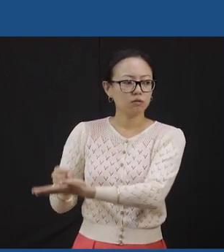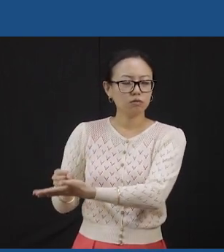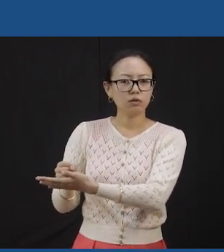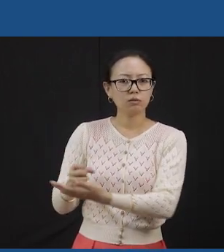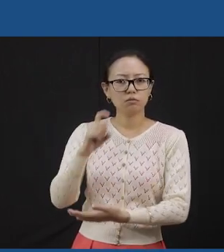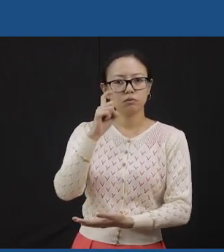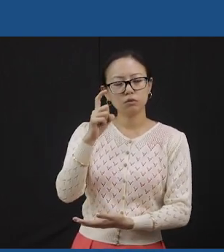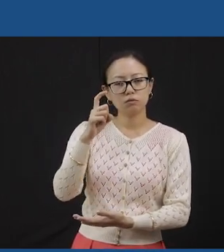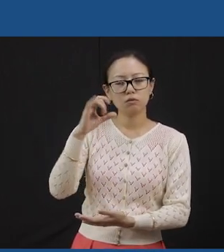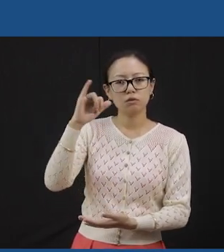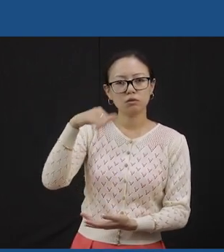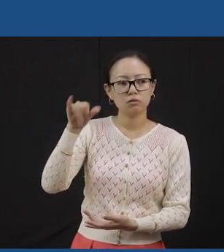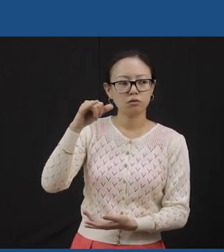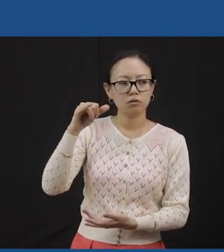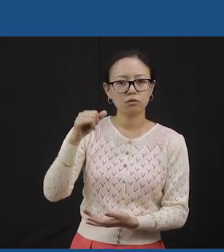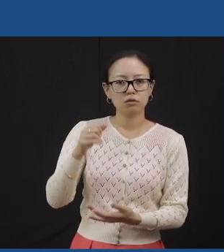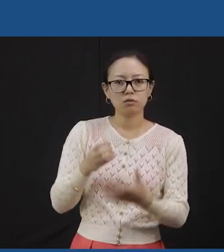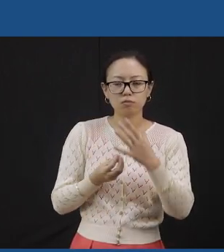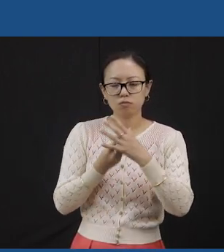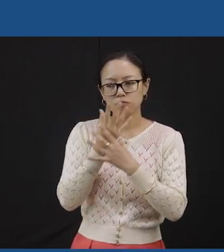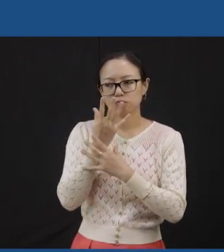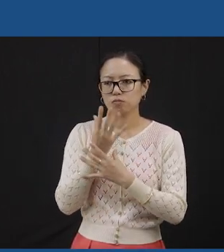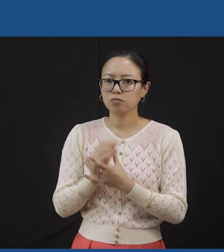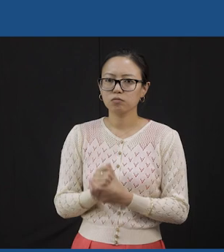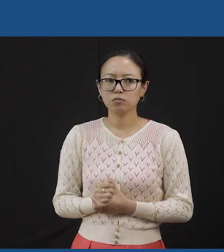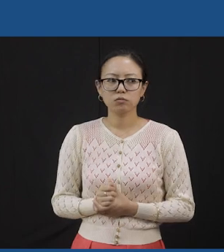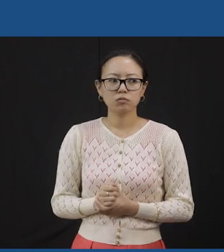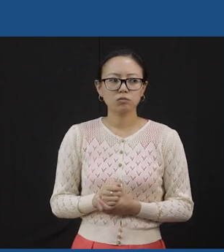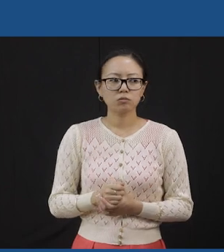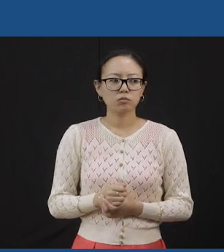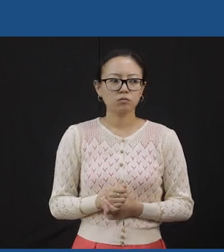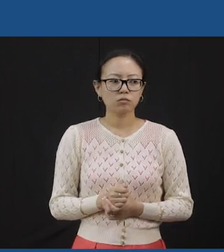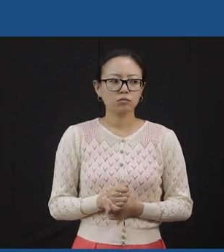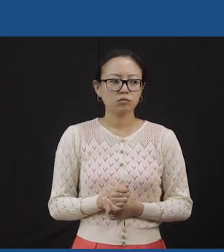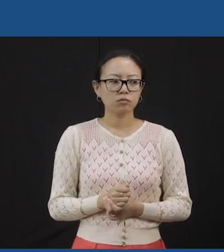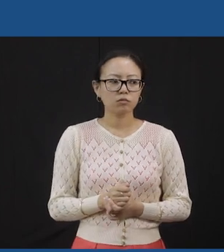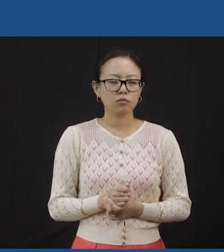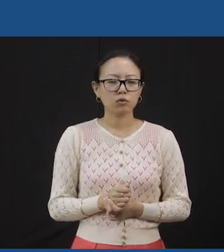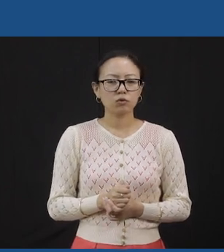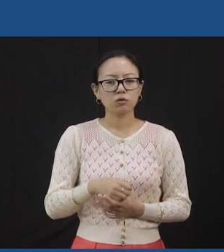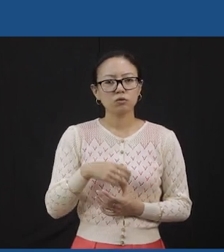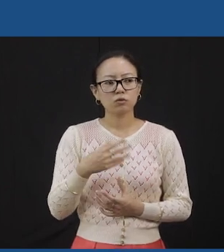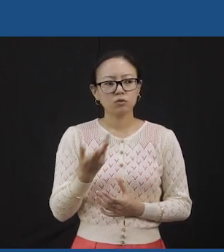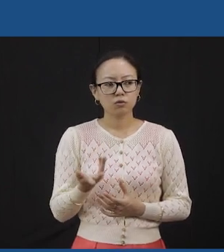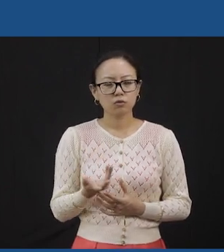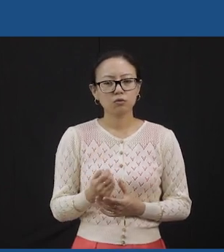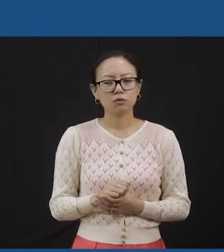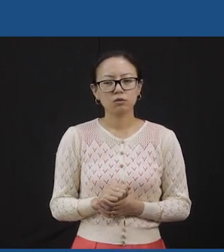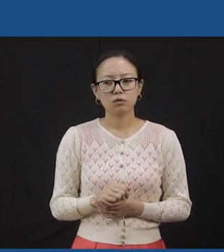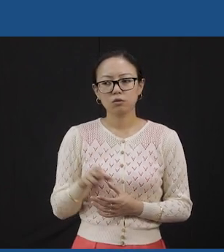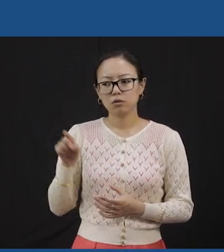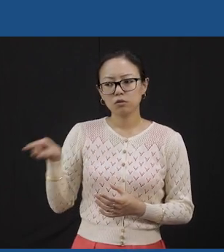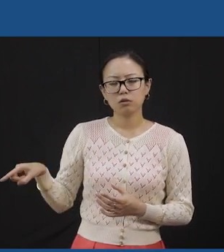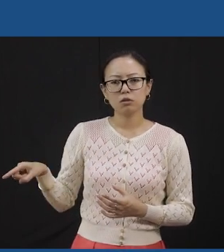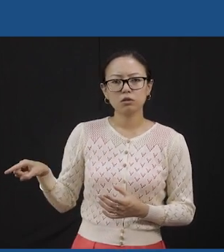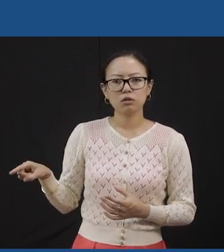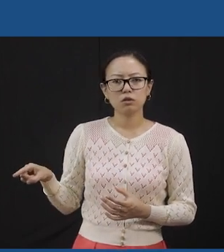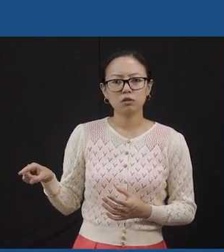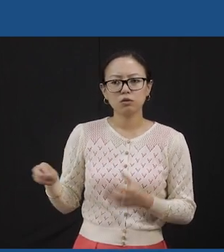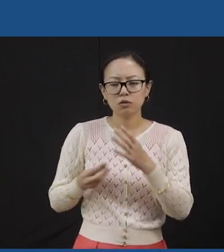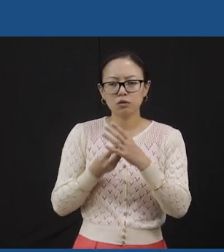He had planted 128 roses. So So here, number of red roses saplings